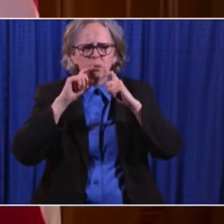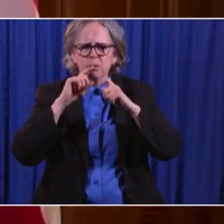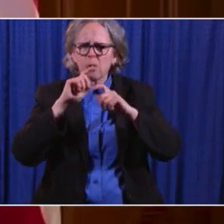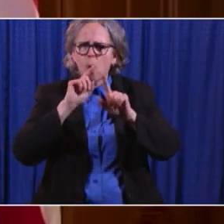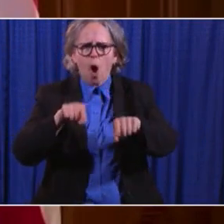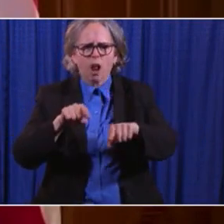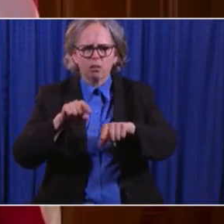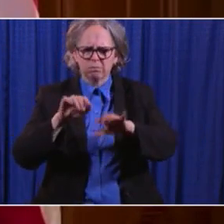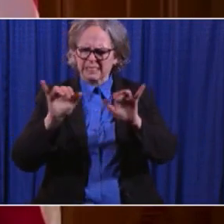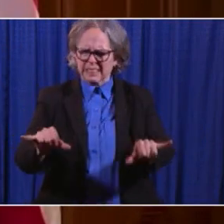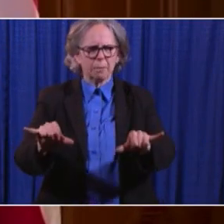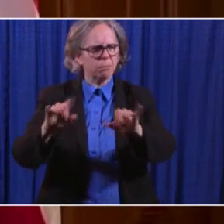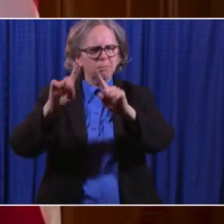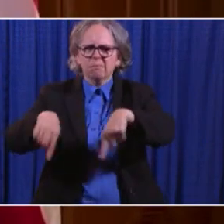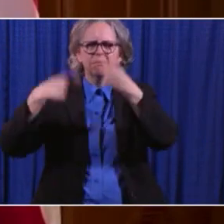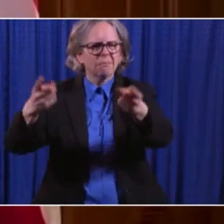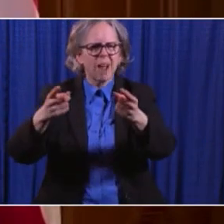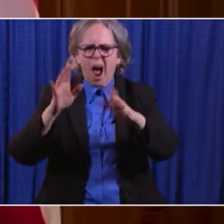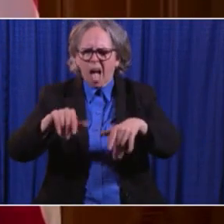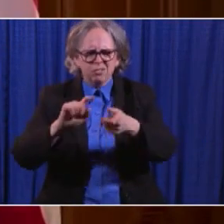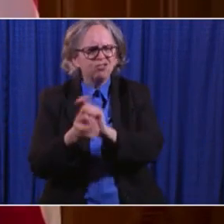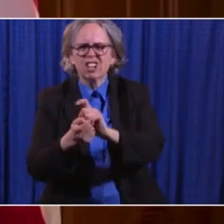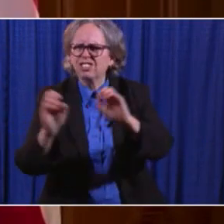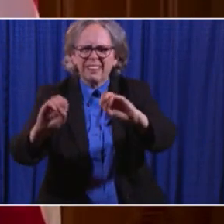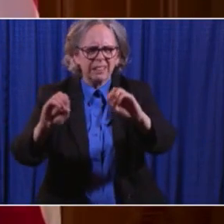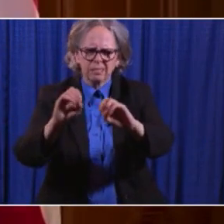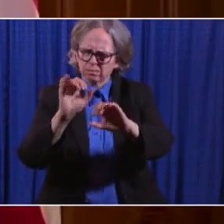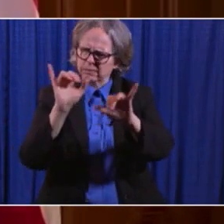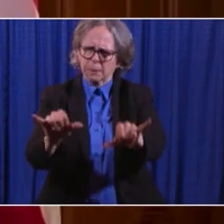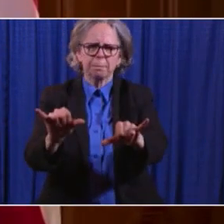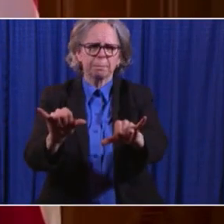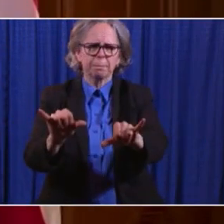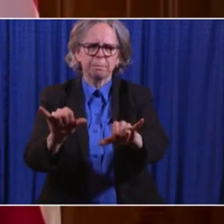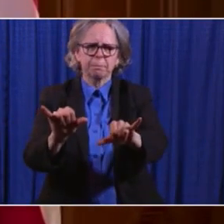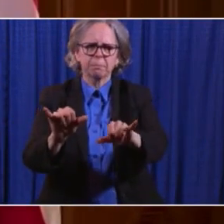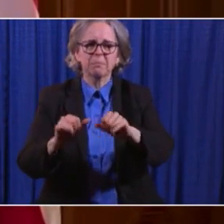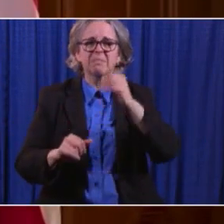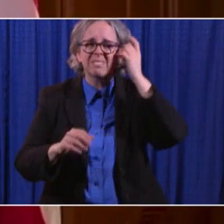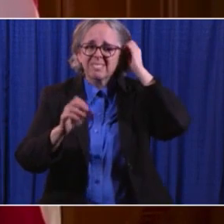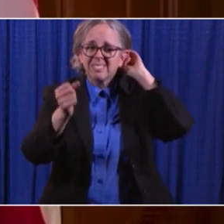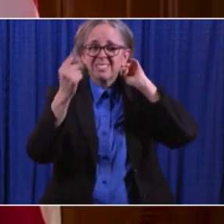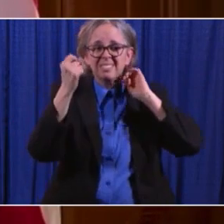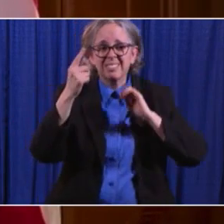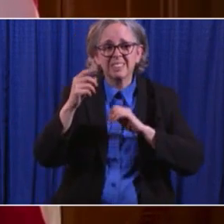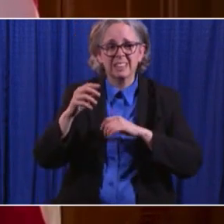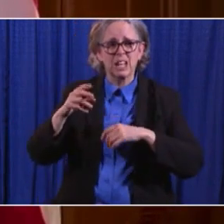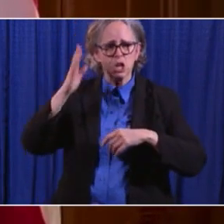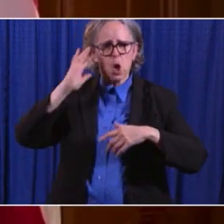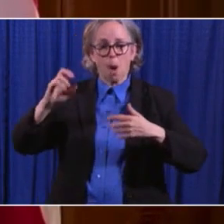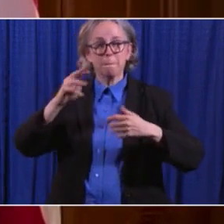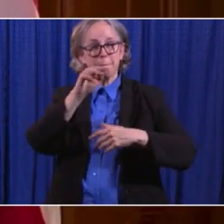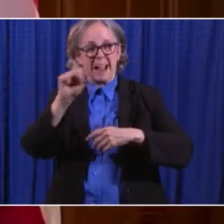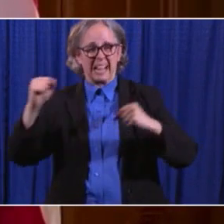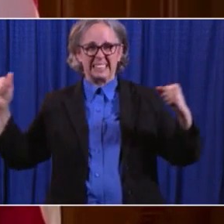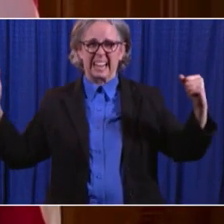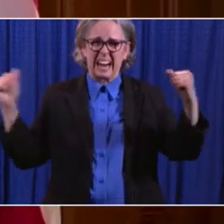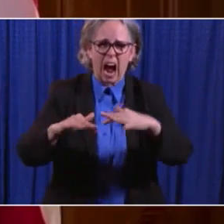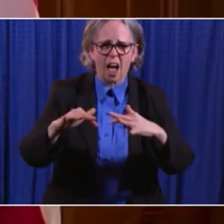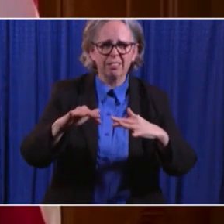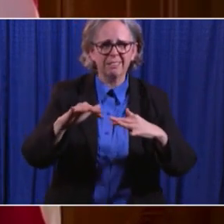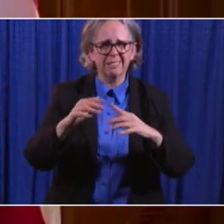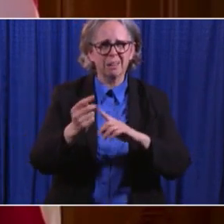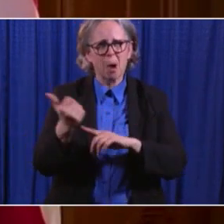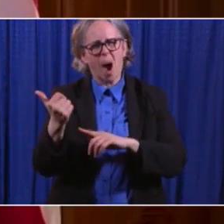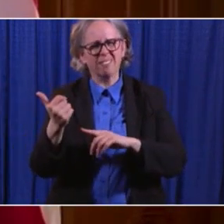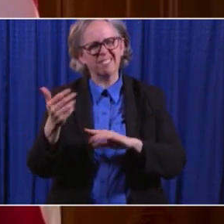You'll see in there what has changed. The mass gathering is gone per se. We have, as you know, over